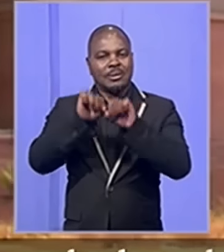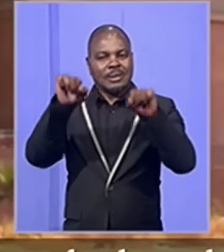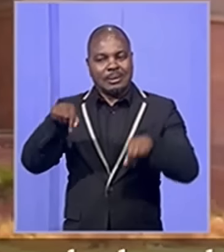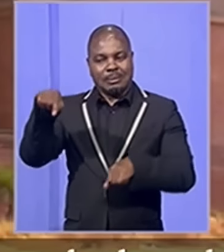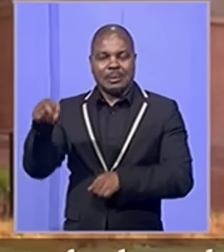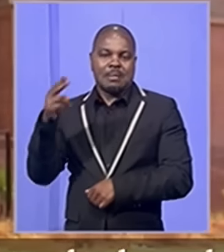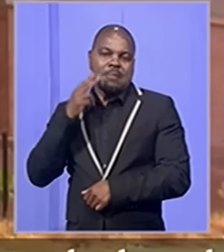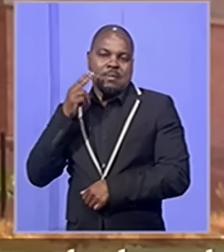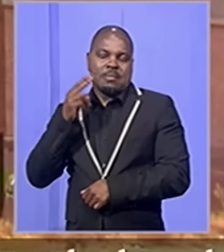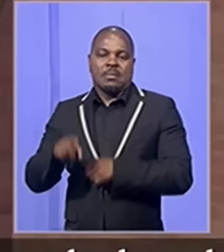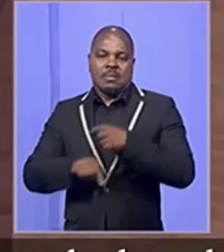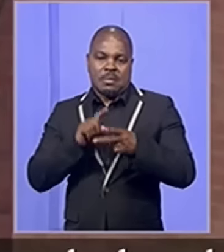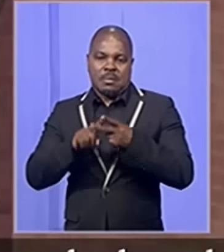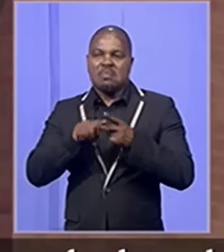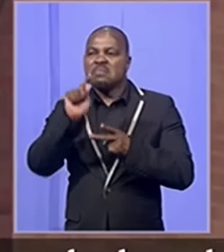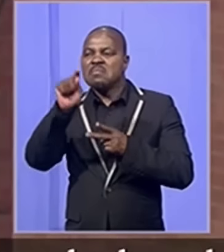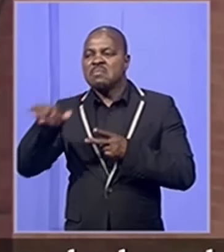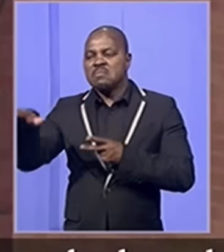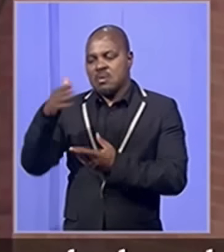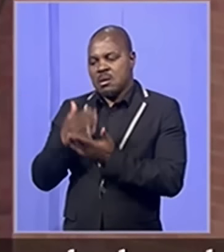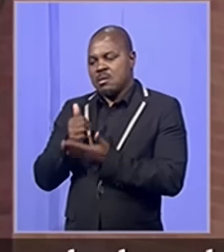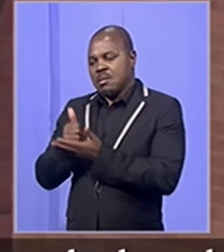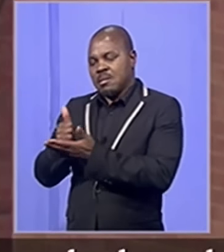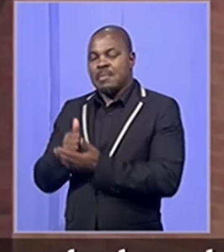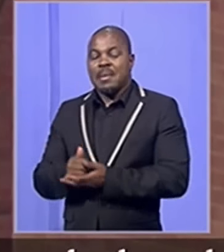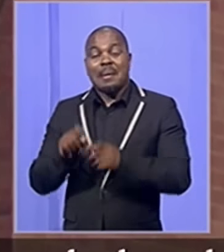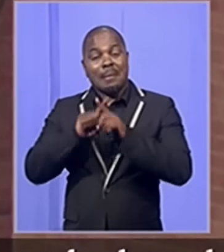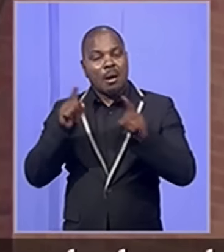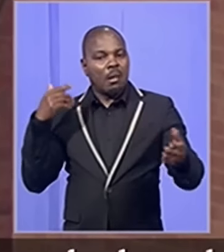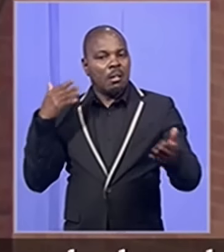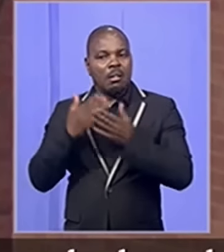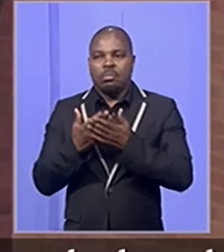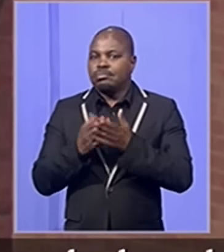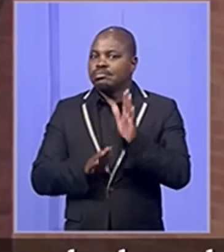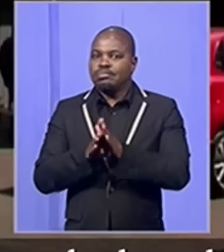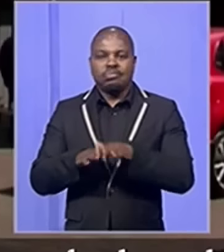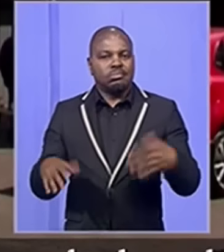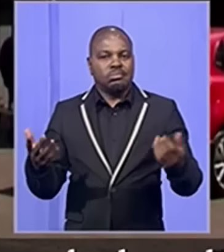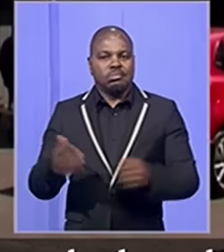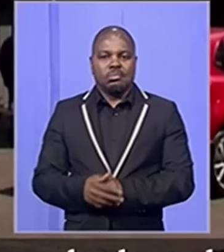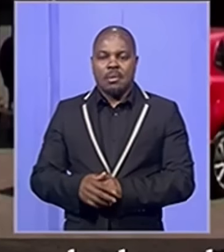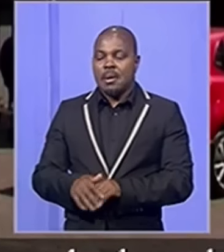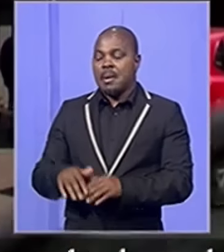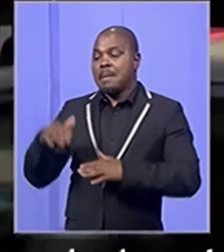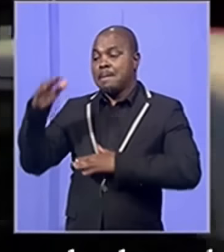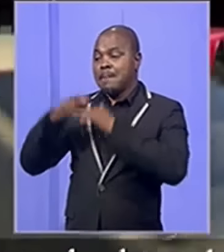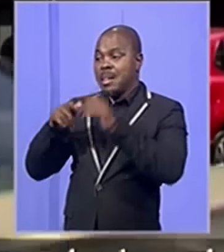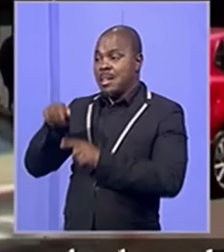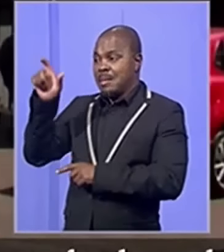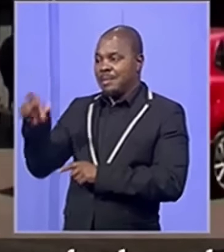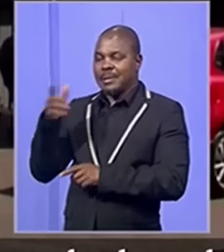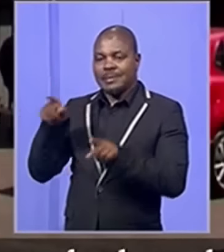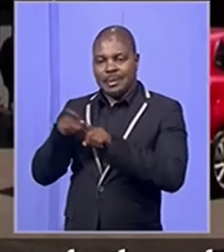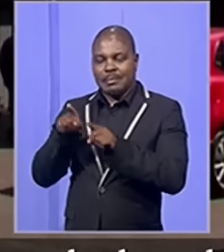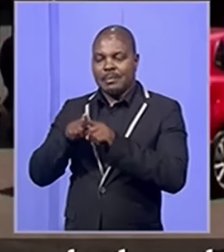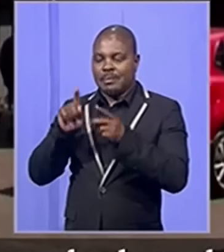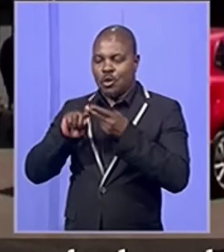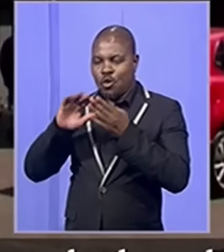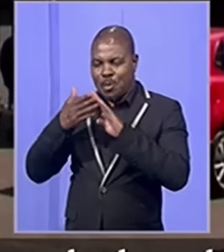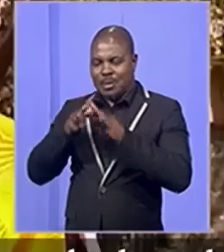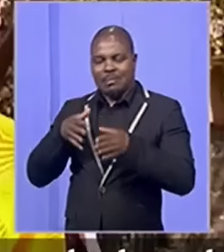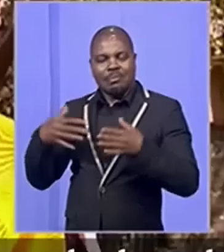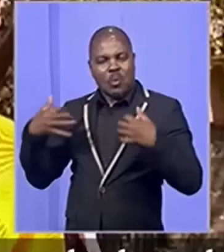ono le mafelo a bapileng. Fela ga go nko e tswang le mina. Baagi le bone ba re ba nyamisiwa ke tshalelo morago eno.